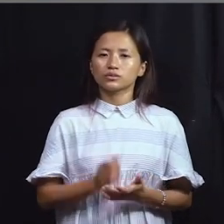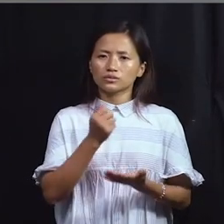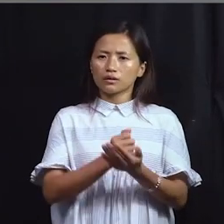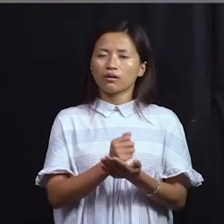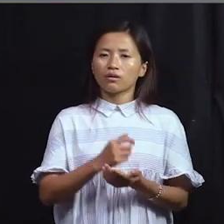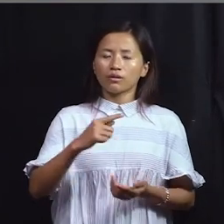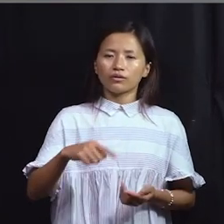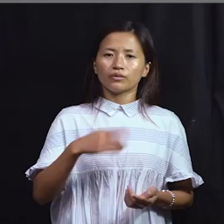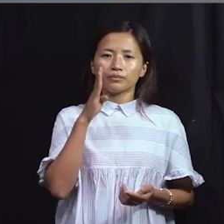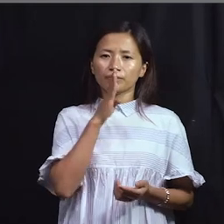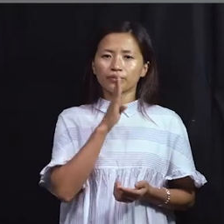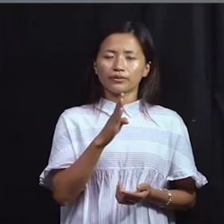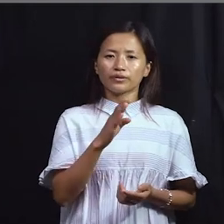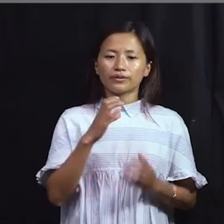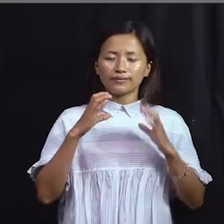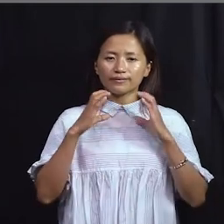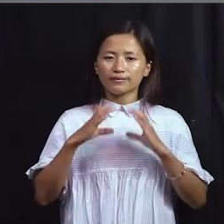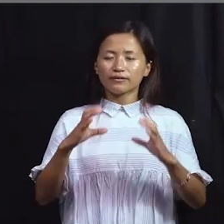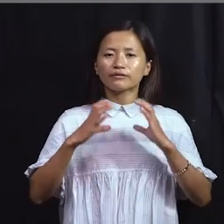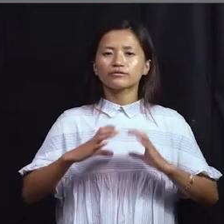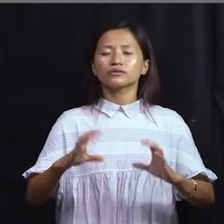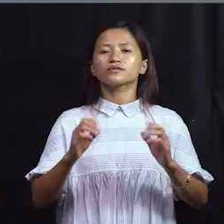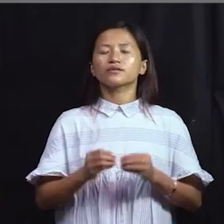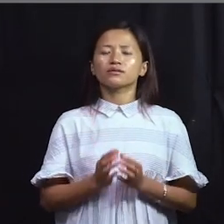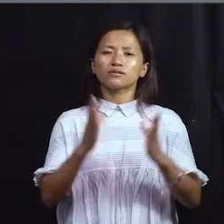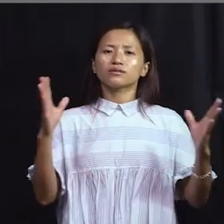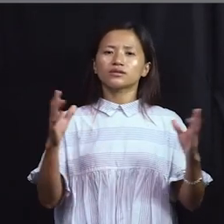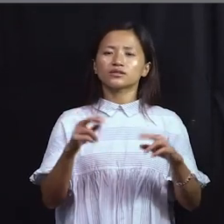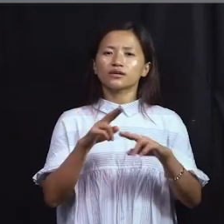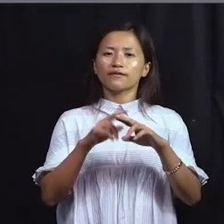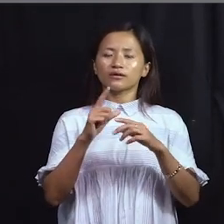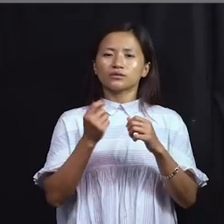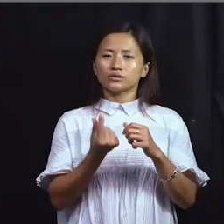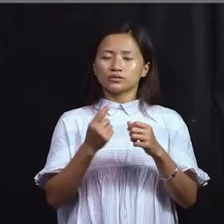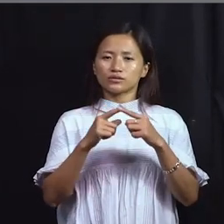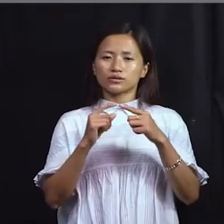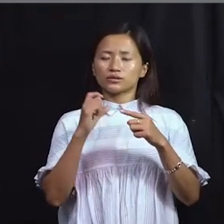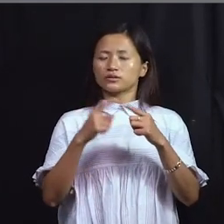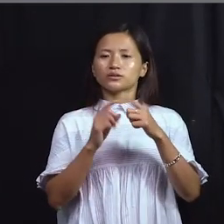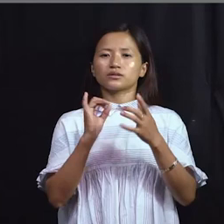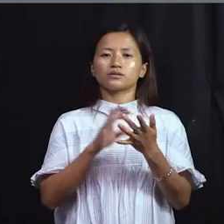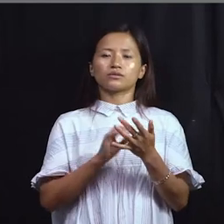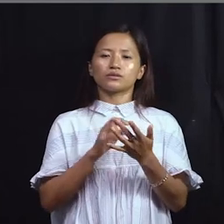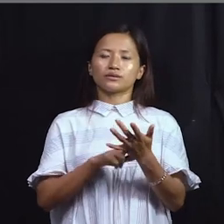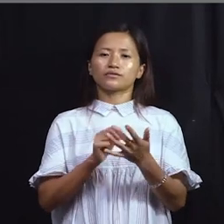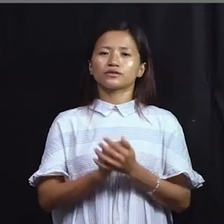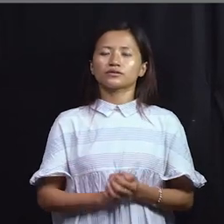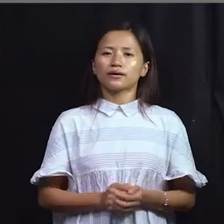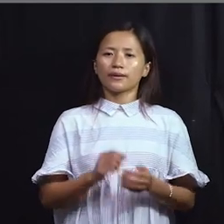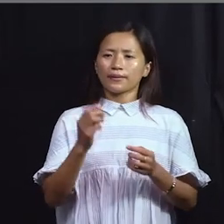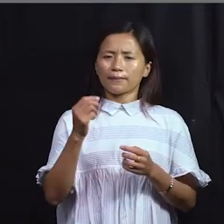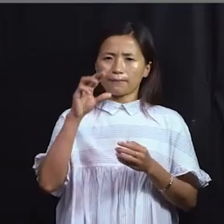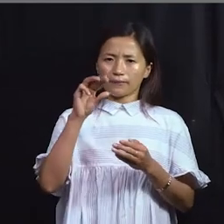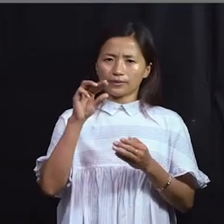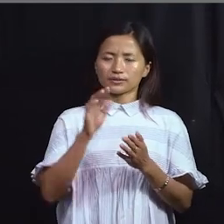always be careful about these large fluctuations, big fluctuations, to ensure price stability